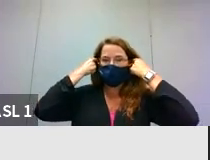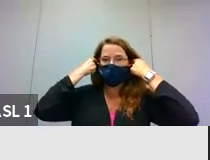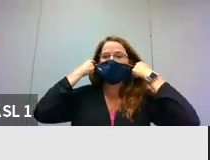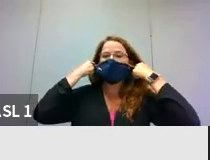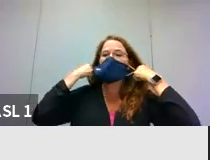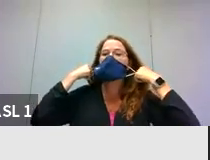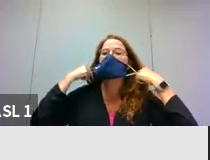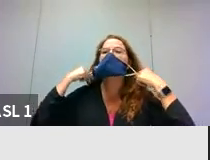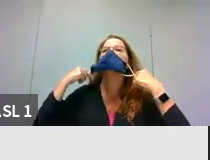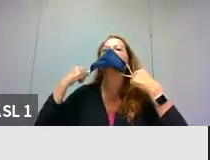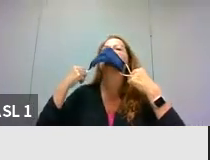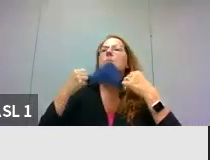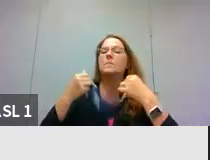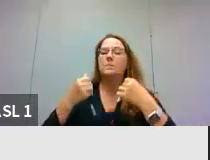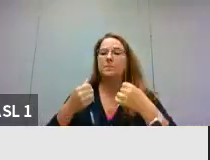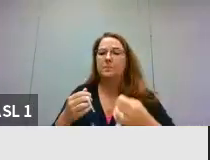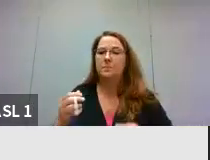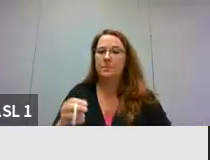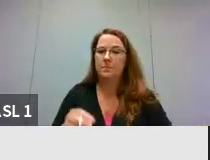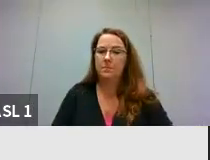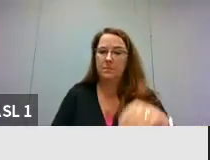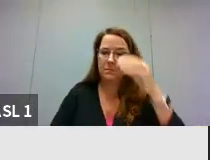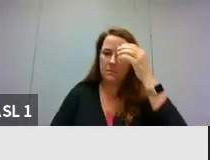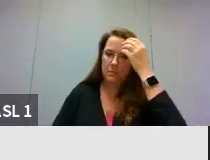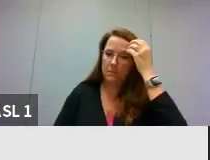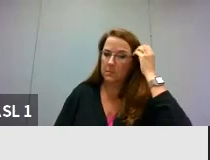Yeah, that's good. Here, we gotcha. All right.